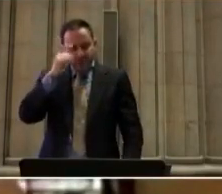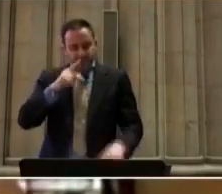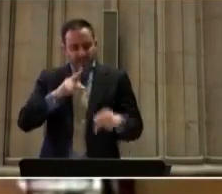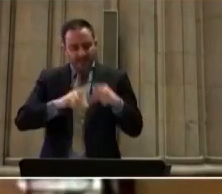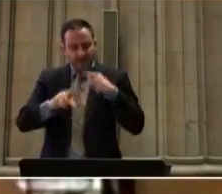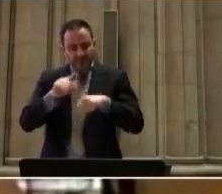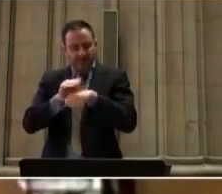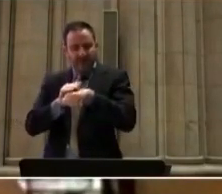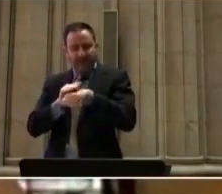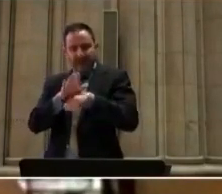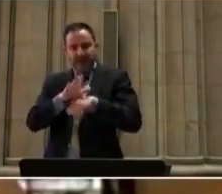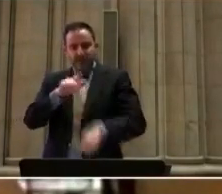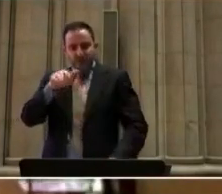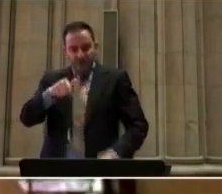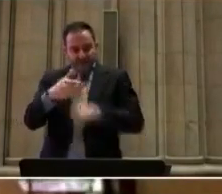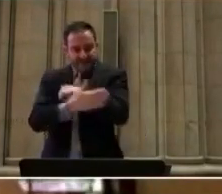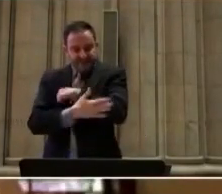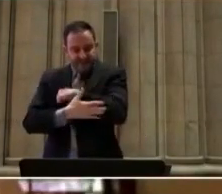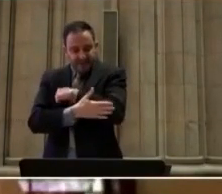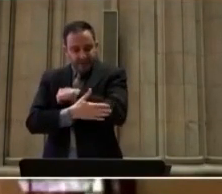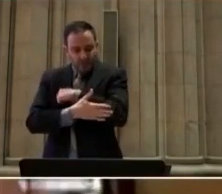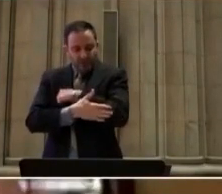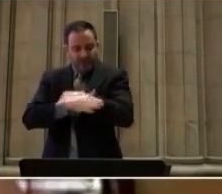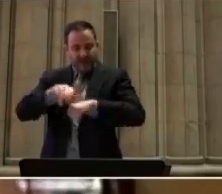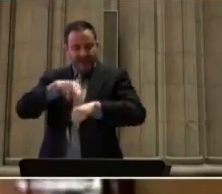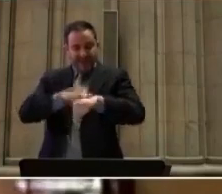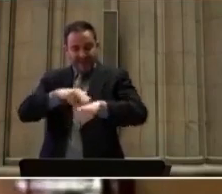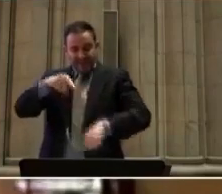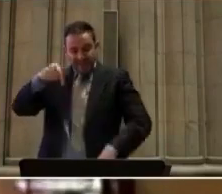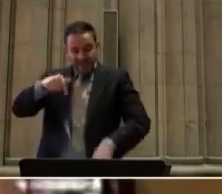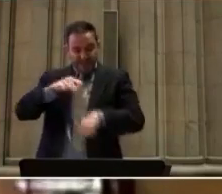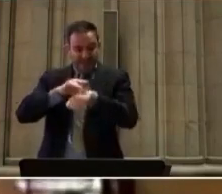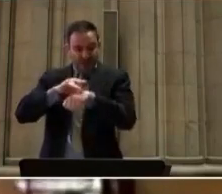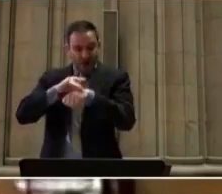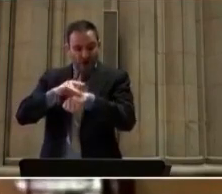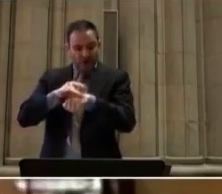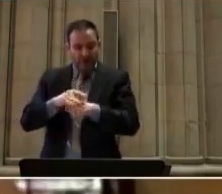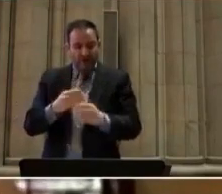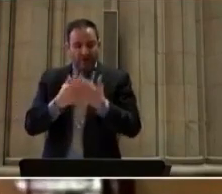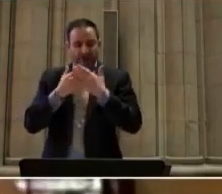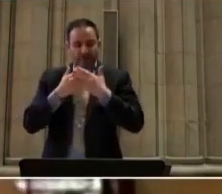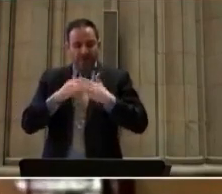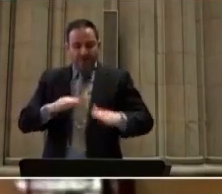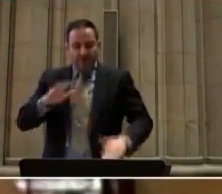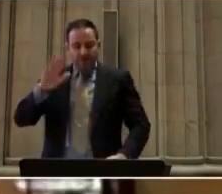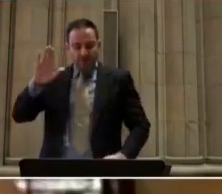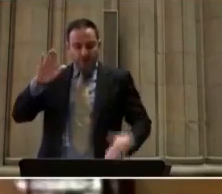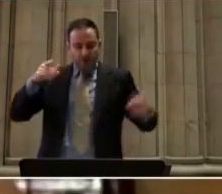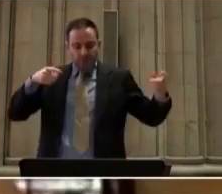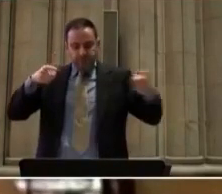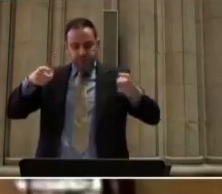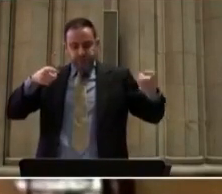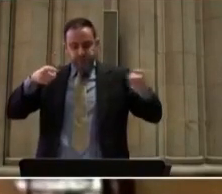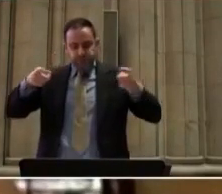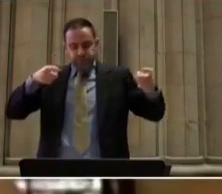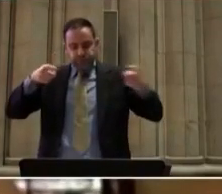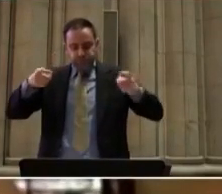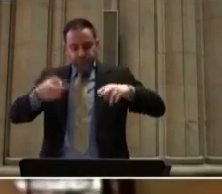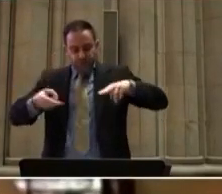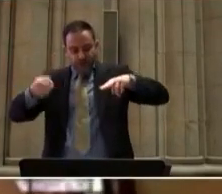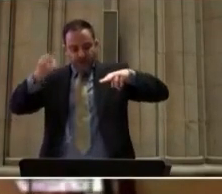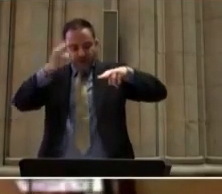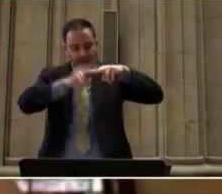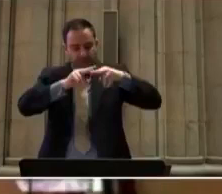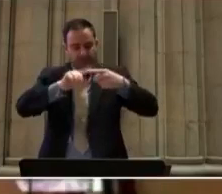counsel for this country and the nations of the earth, that in tranquility your dominion may increase until the earth